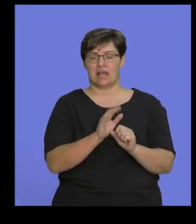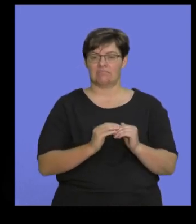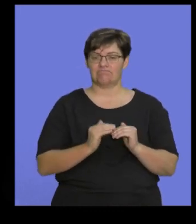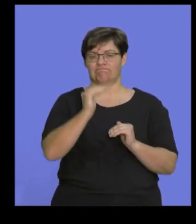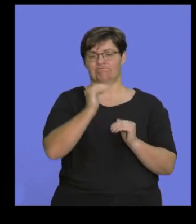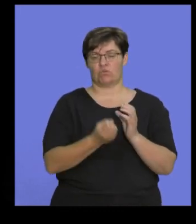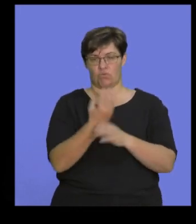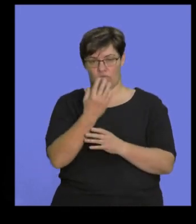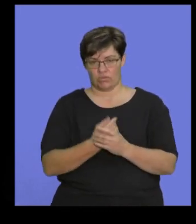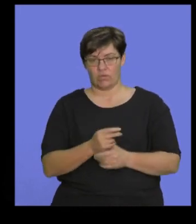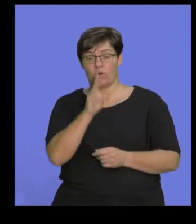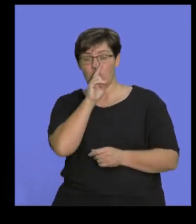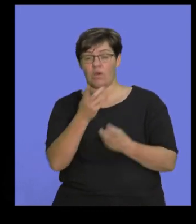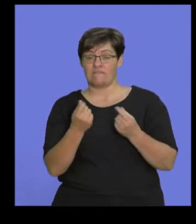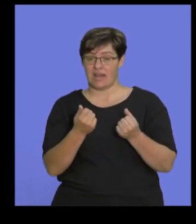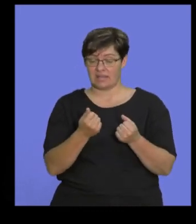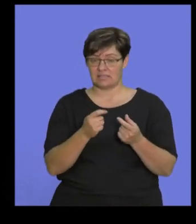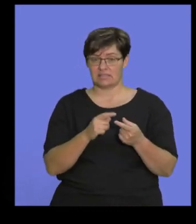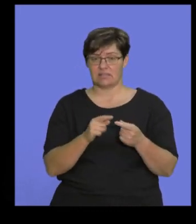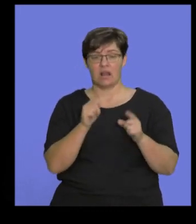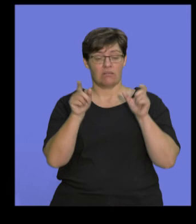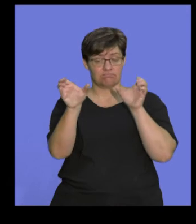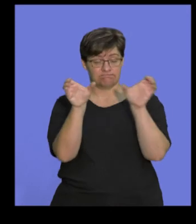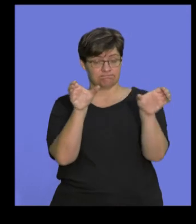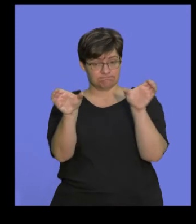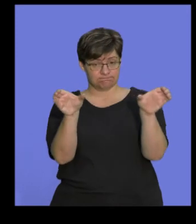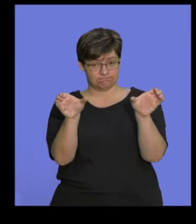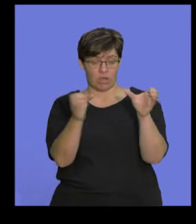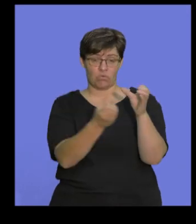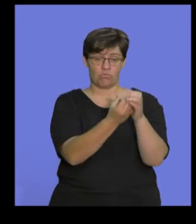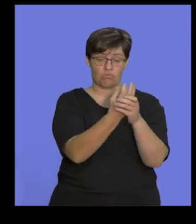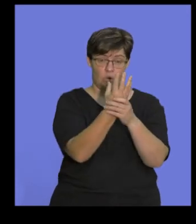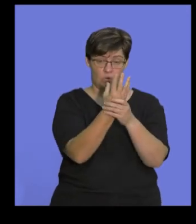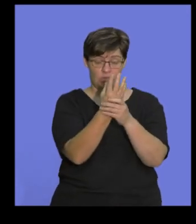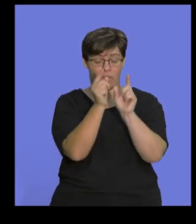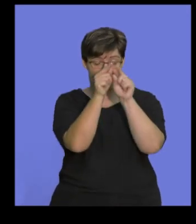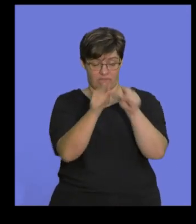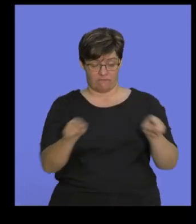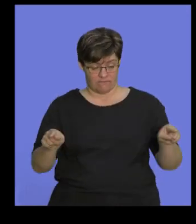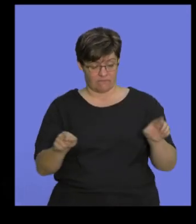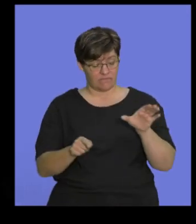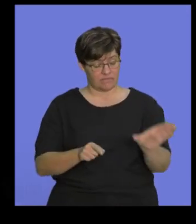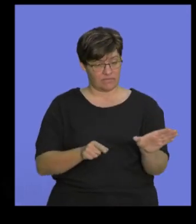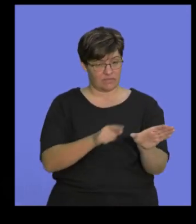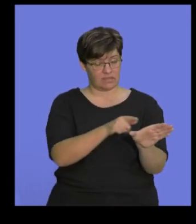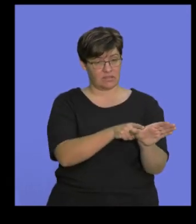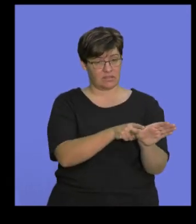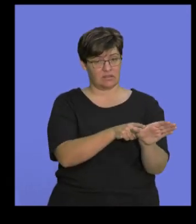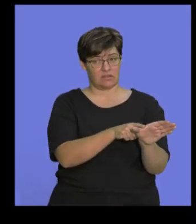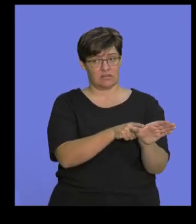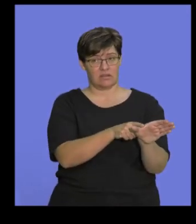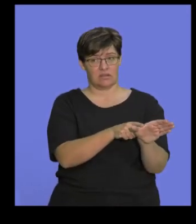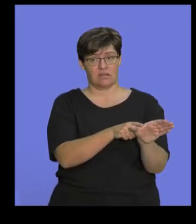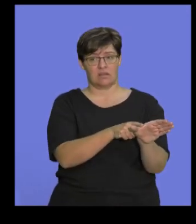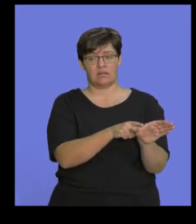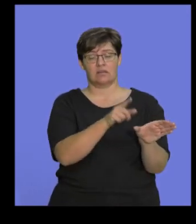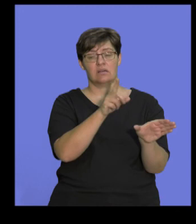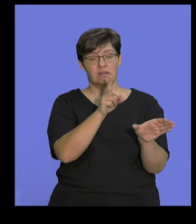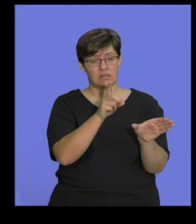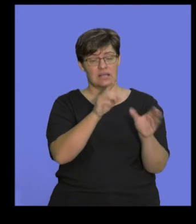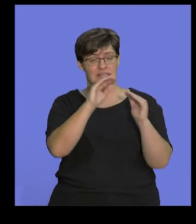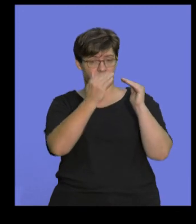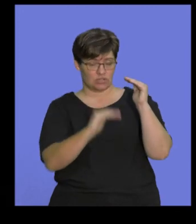at finance and we've looked at two concepts under growth. We've looked at one concept under decay. We are yet to